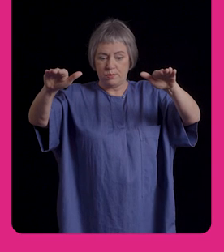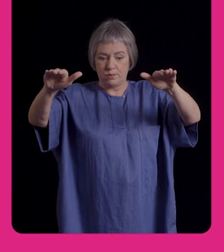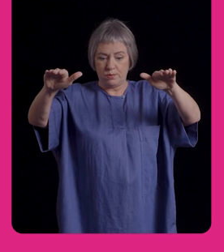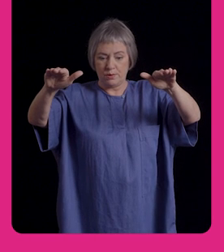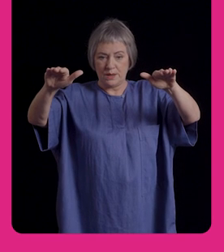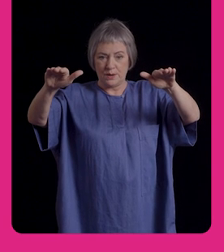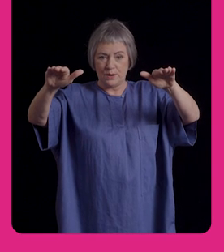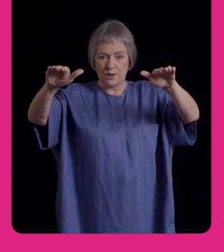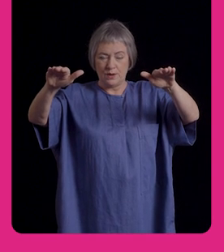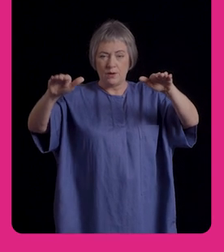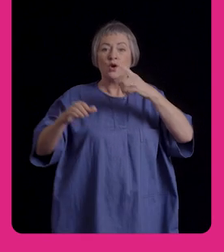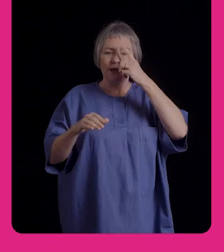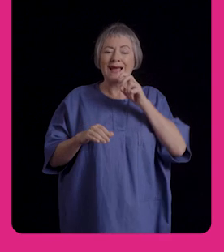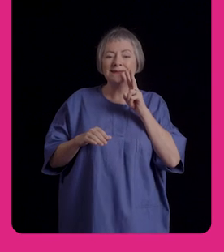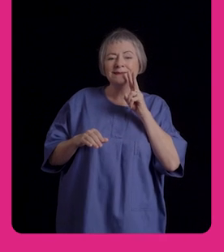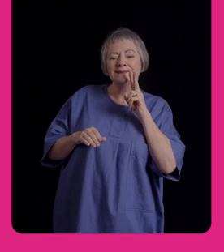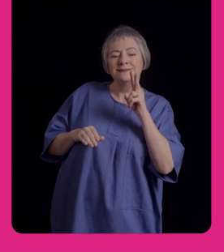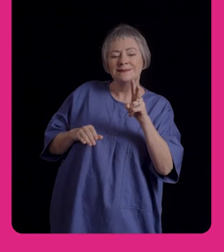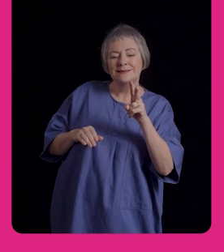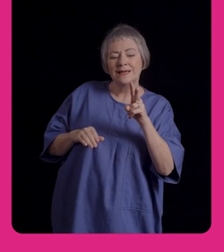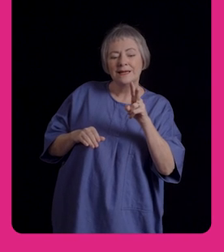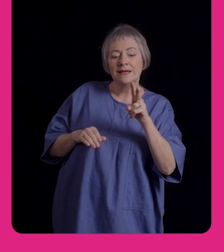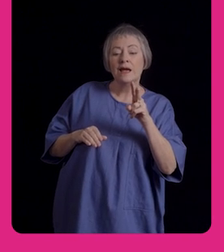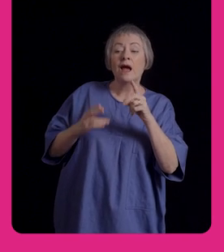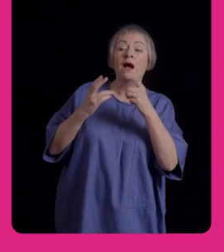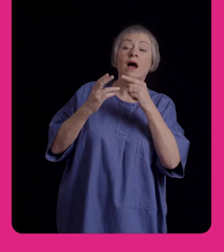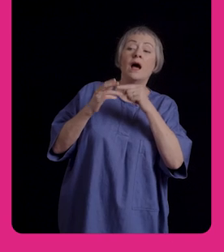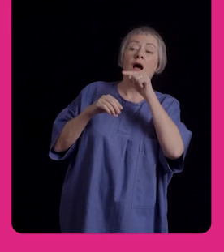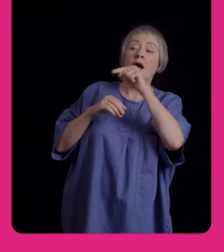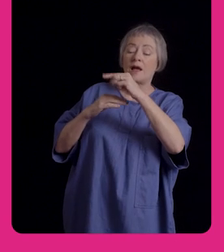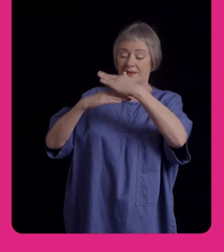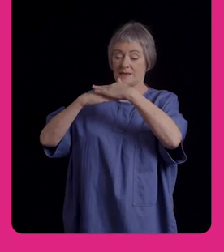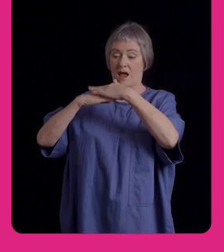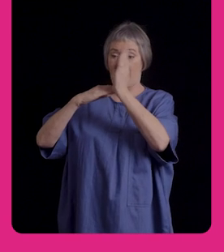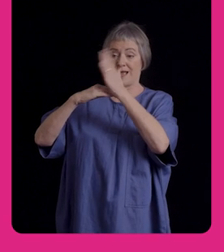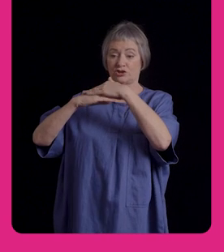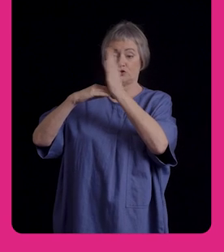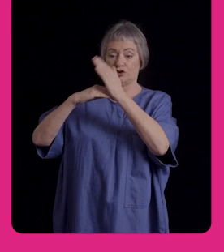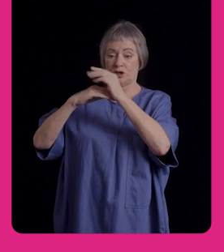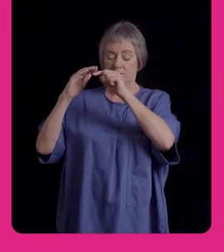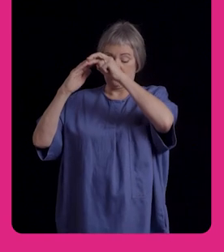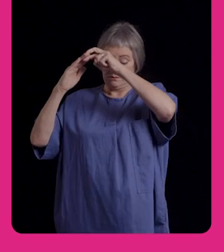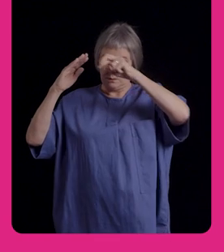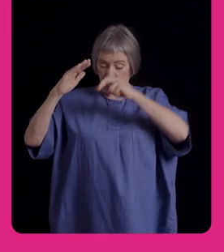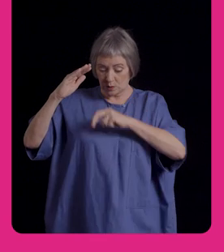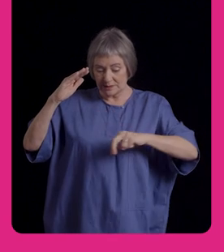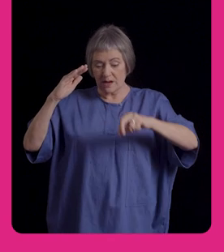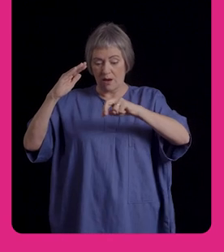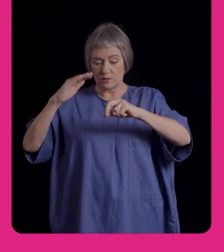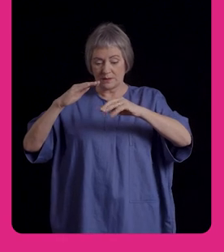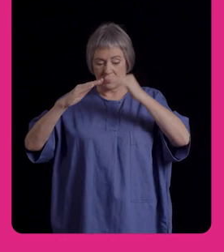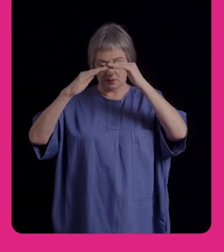at the back. You can see kind of over there on the other side of the deck, there is a hatch that goes down into the